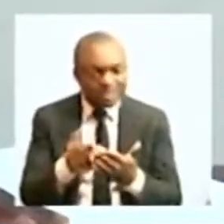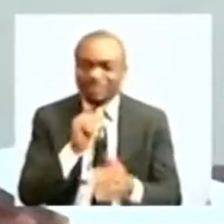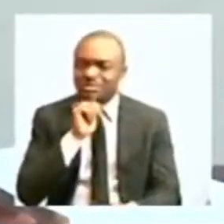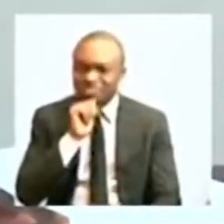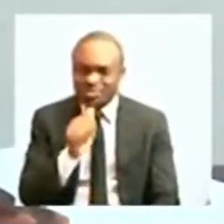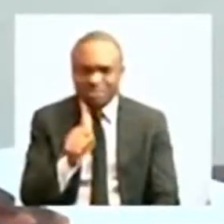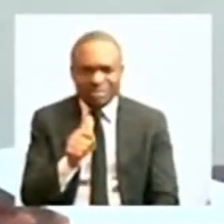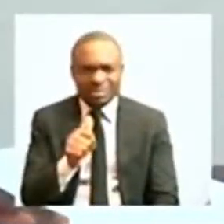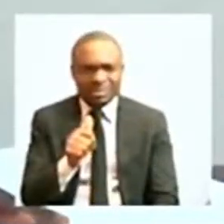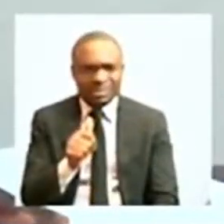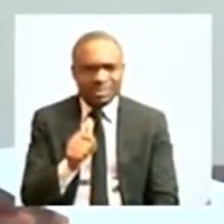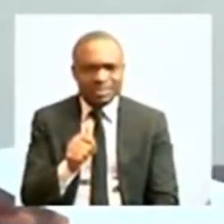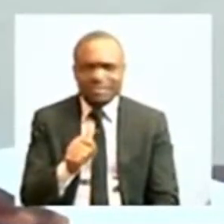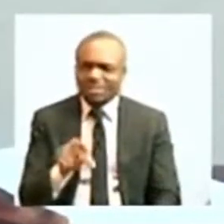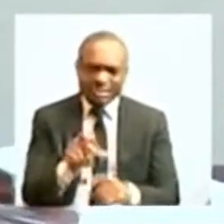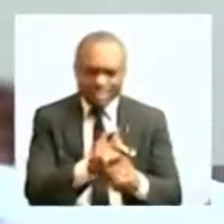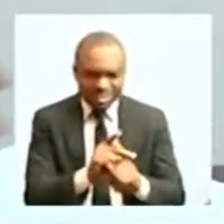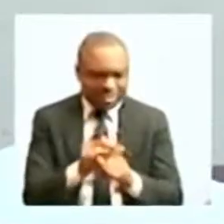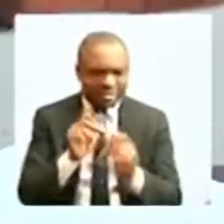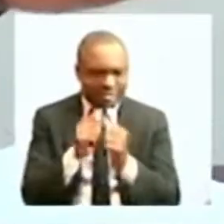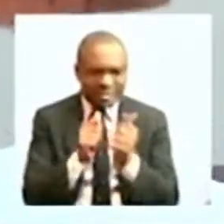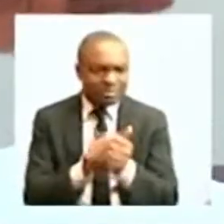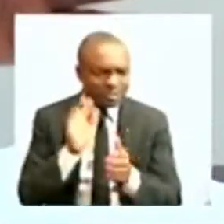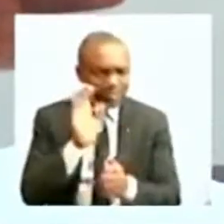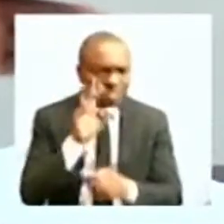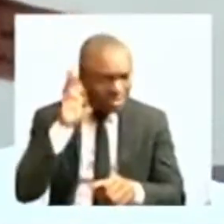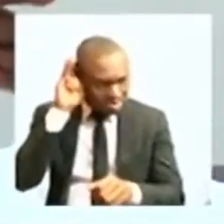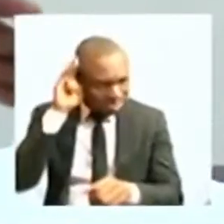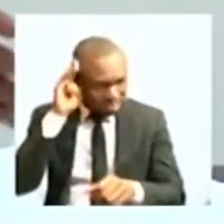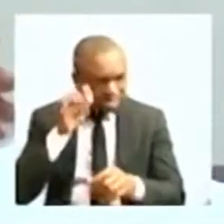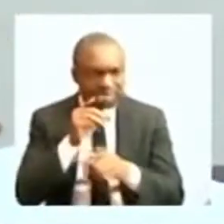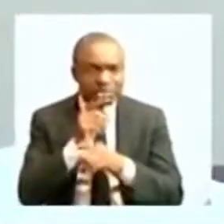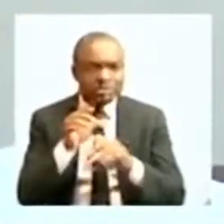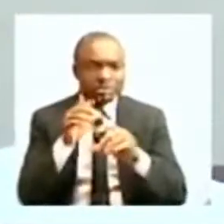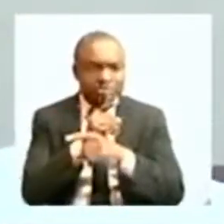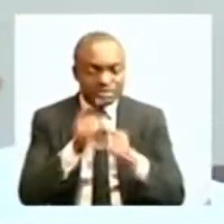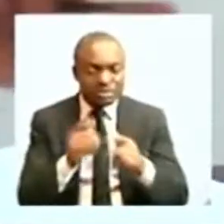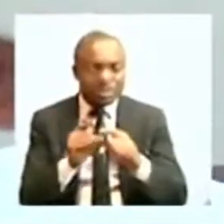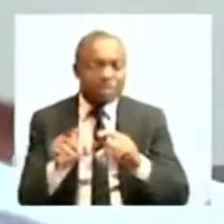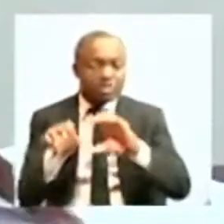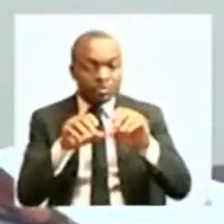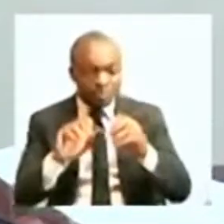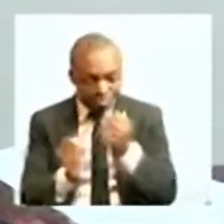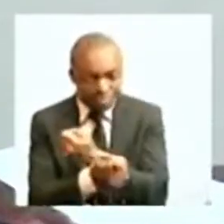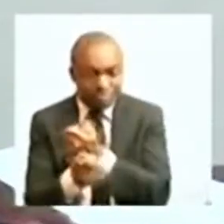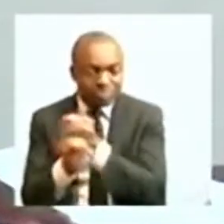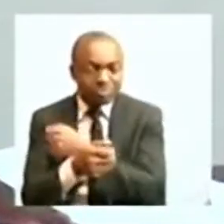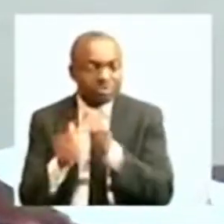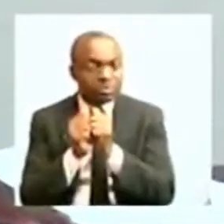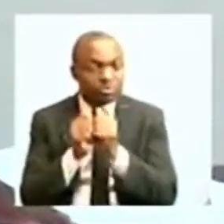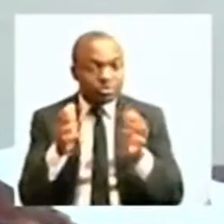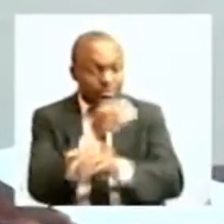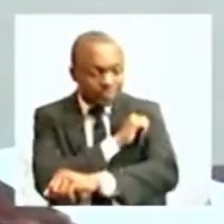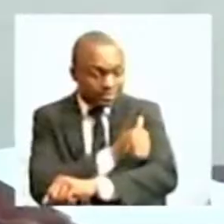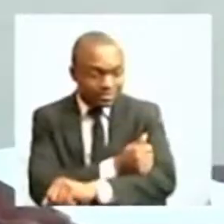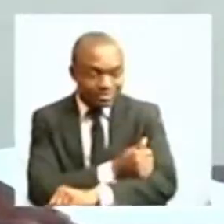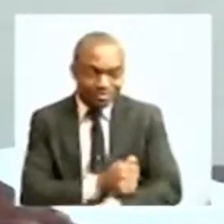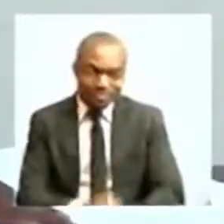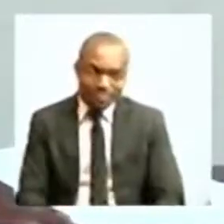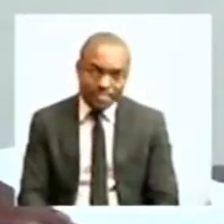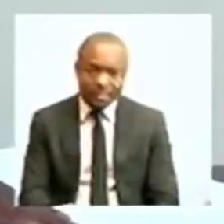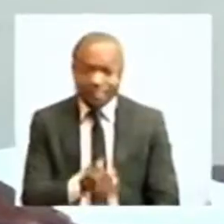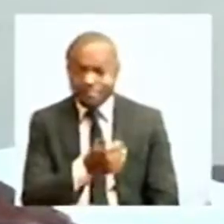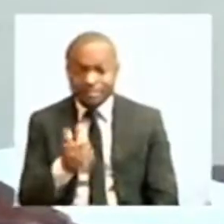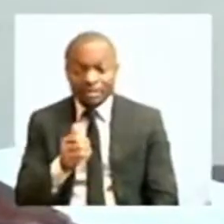don't mind about your ministry. They will do variations without authority. So,